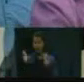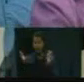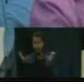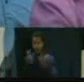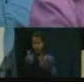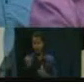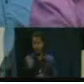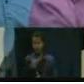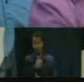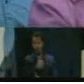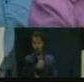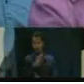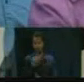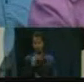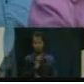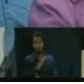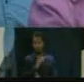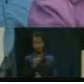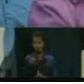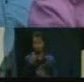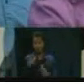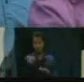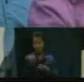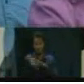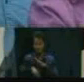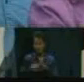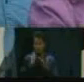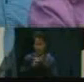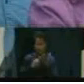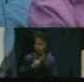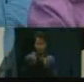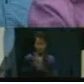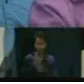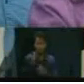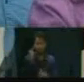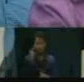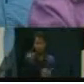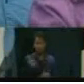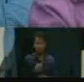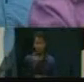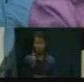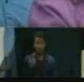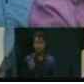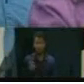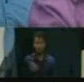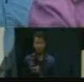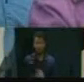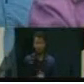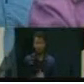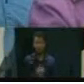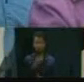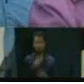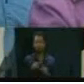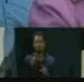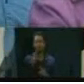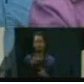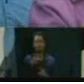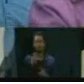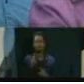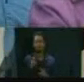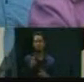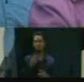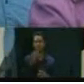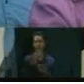Have you all made a thorough investigation of everything that you have heard? A person reporting shall be presumed to be acting in good